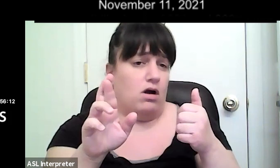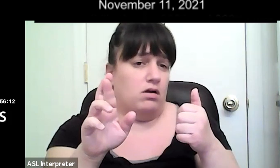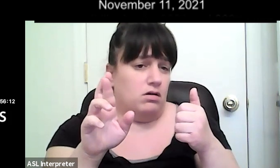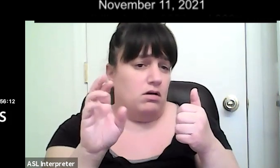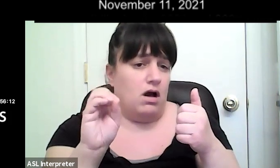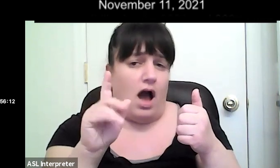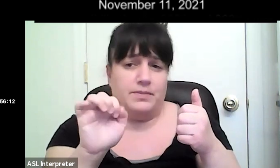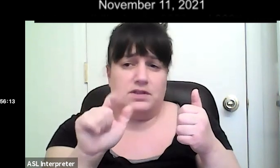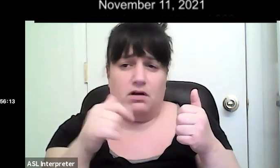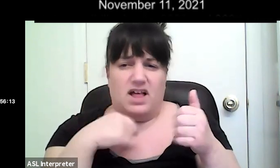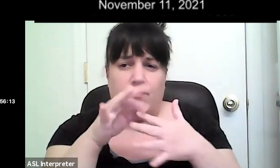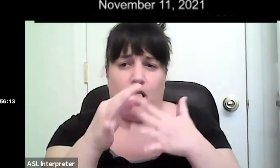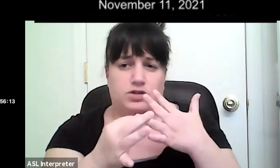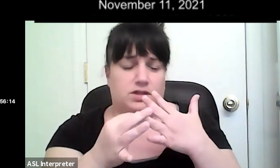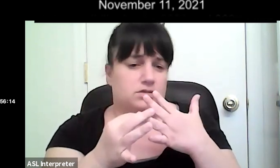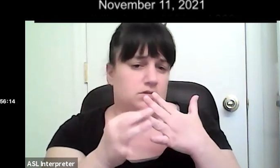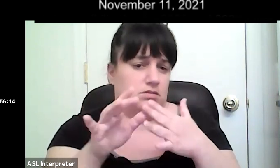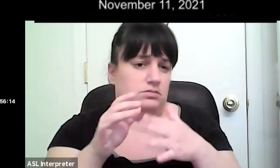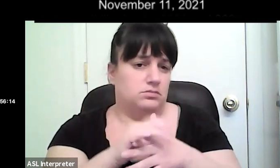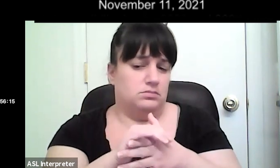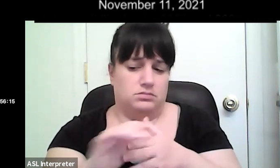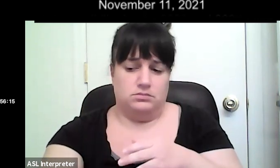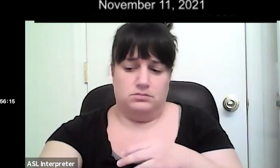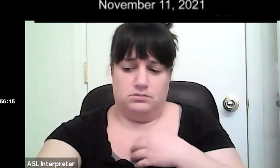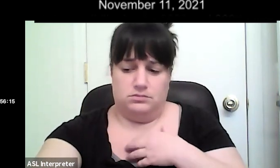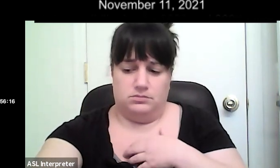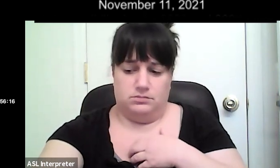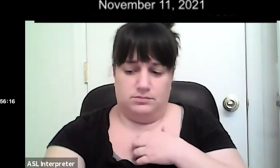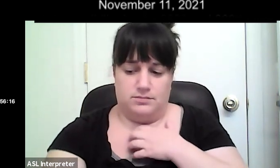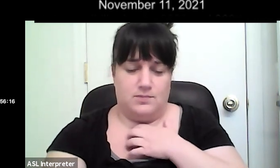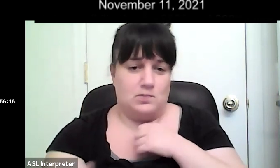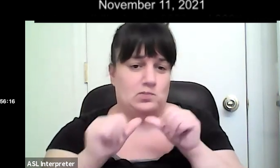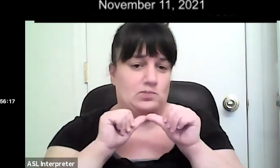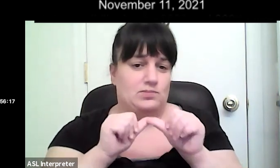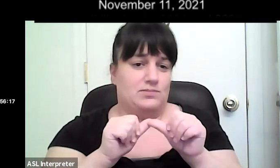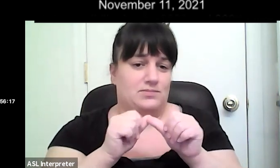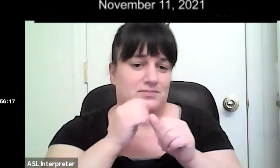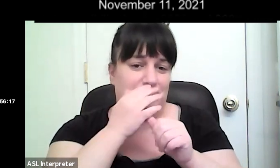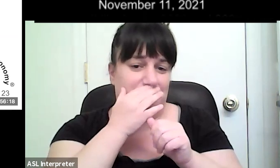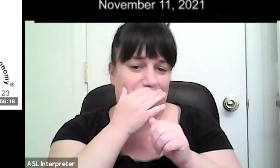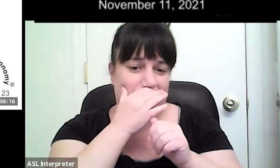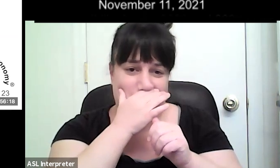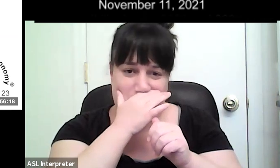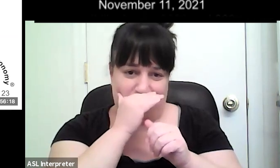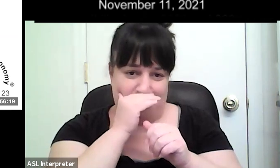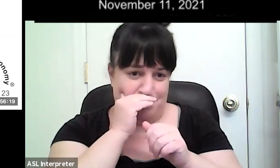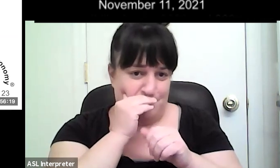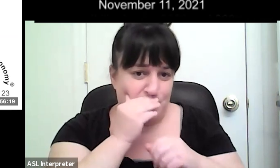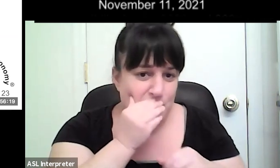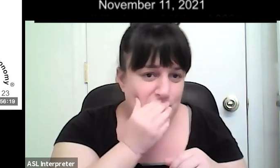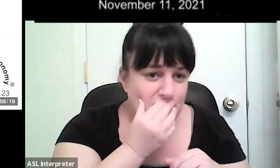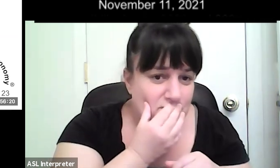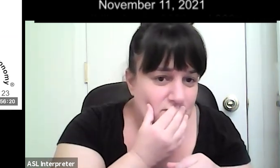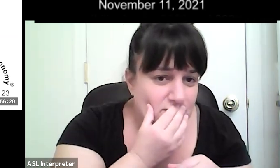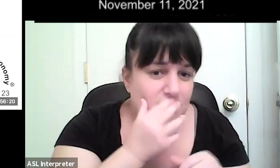with sonification. Now, continuing on, there we go.